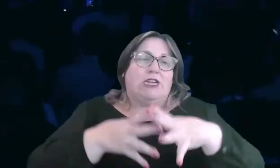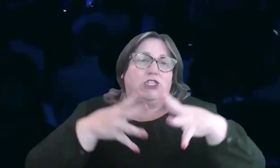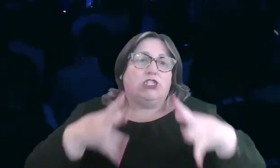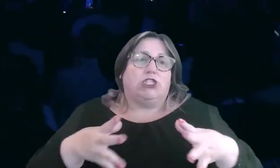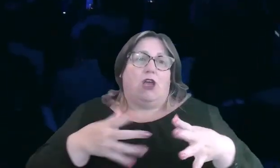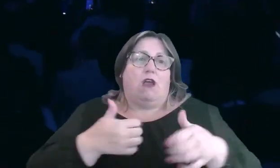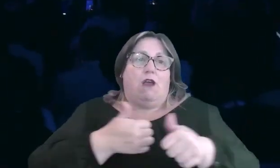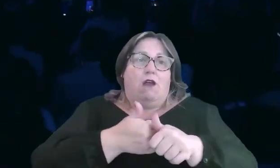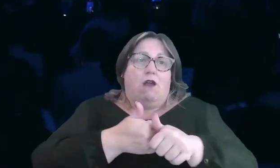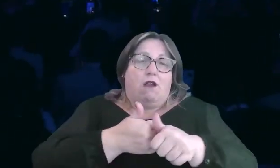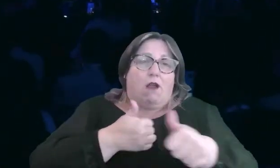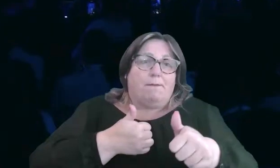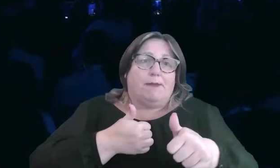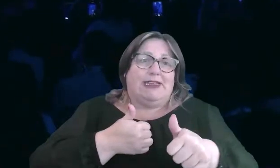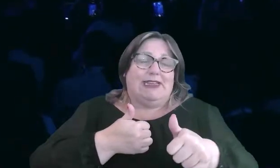2030.